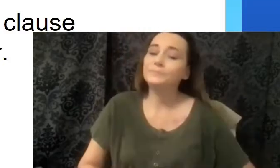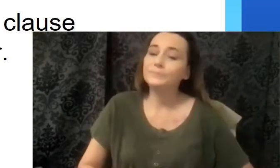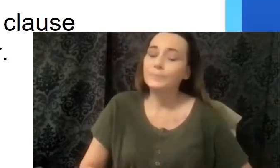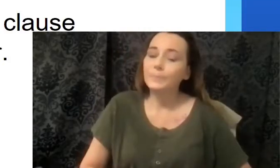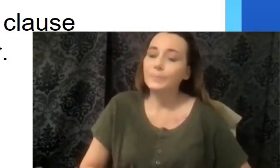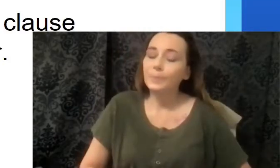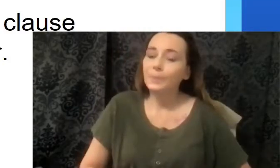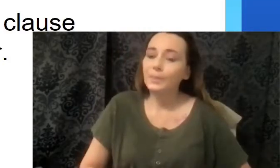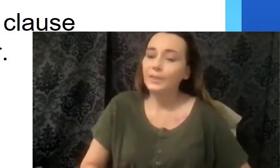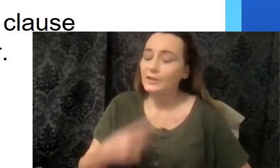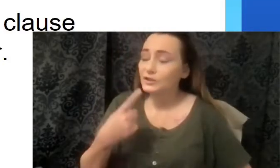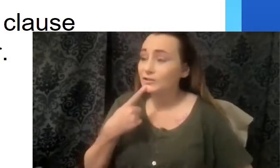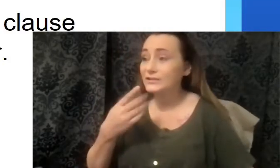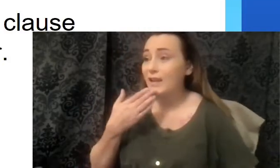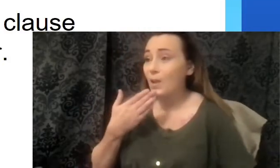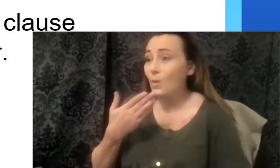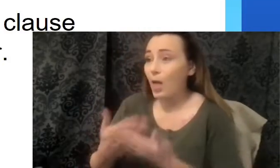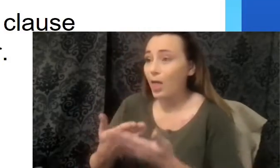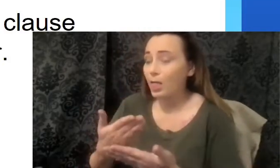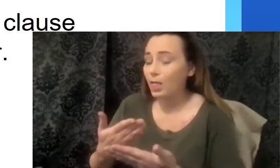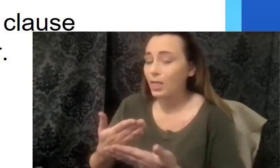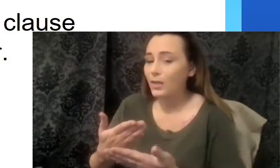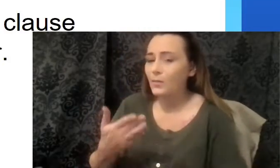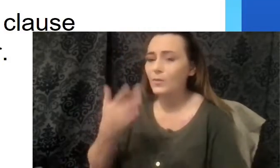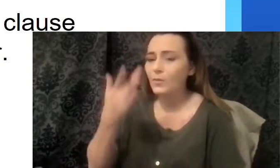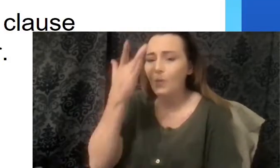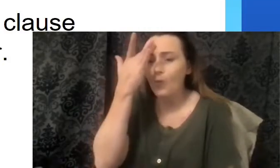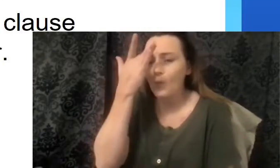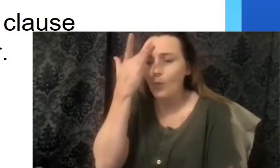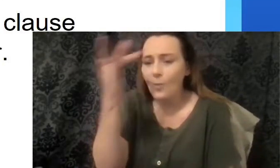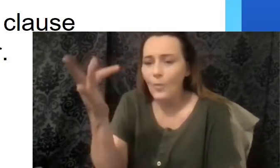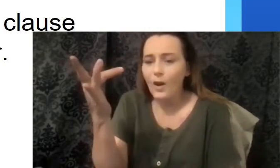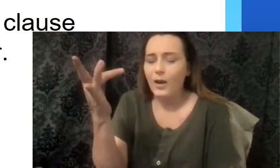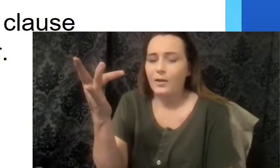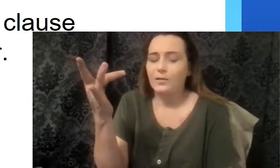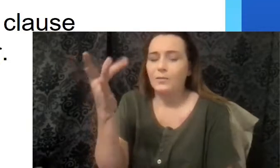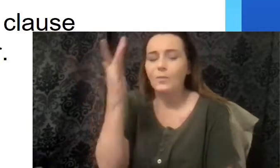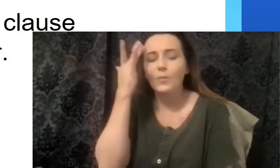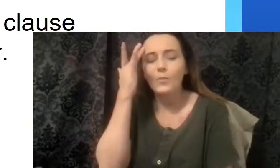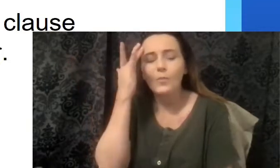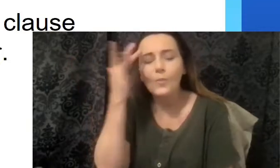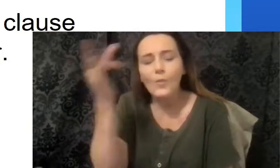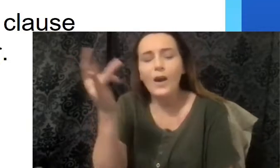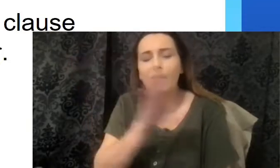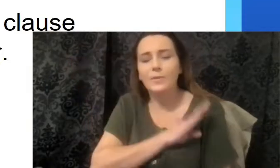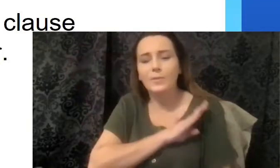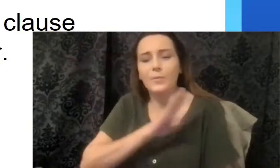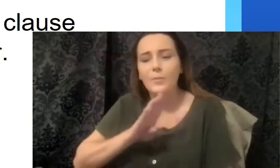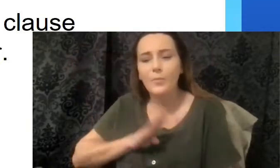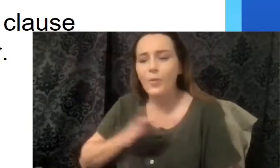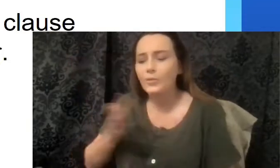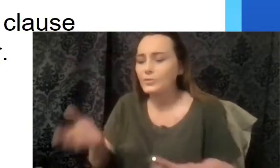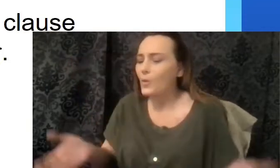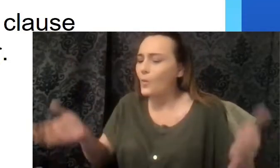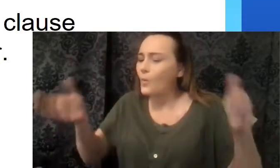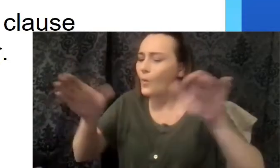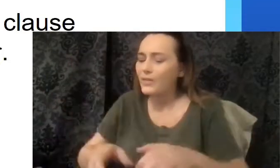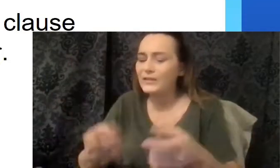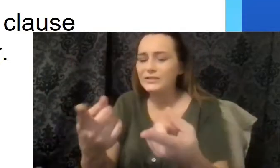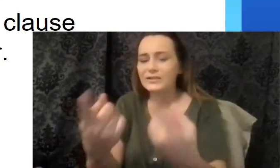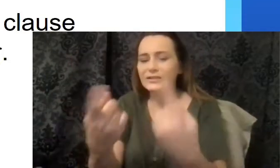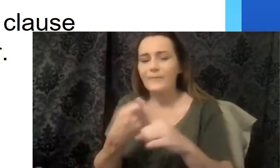she said it so well. Why is it that the board does not want this to come from